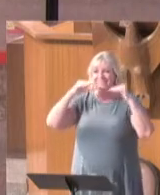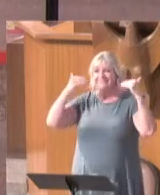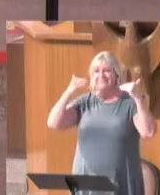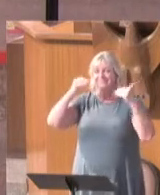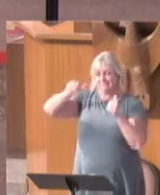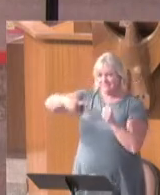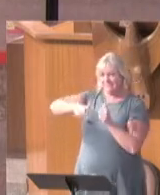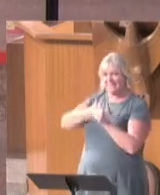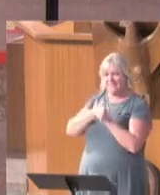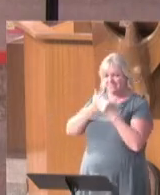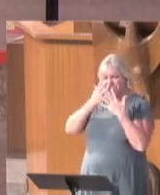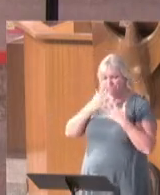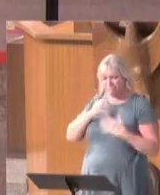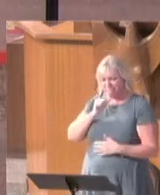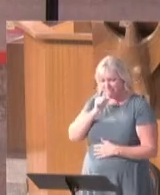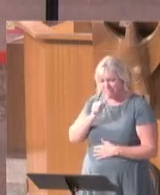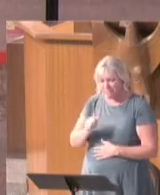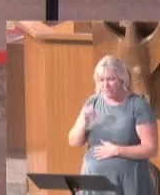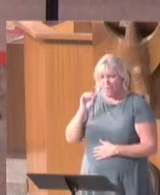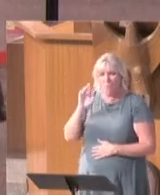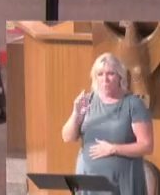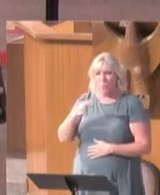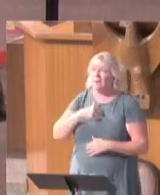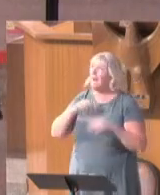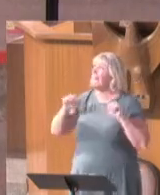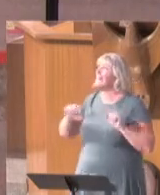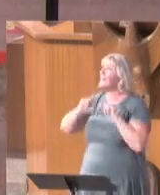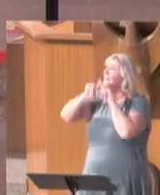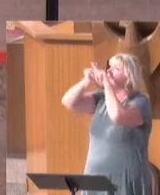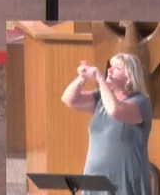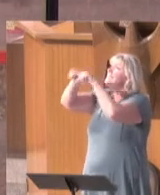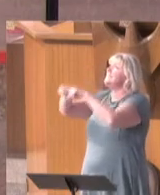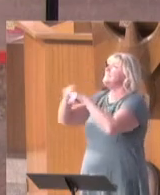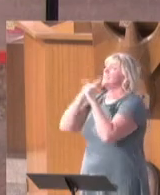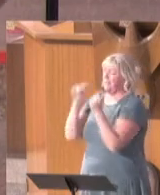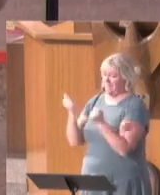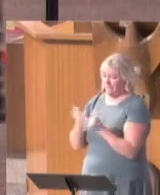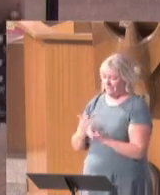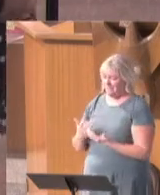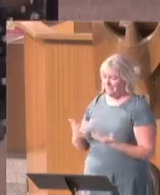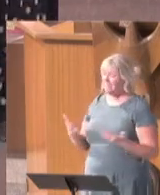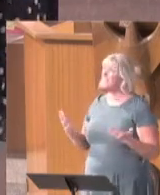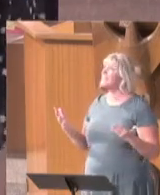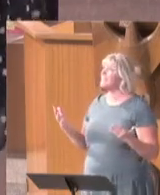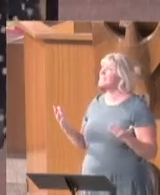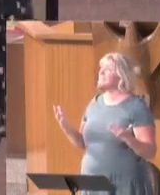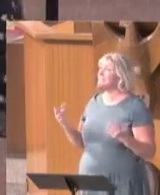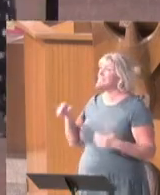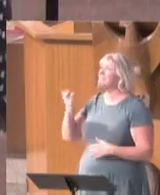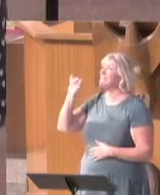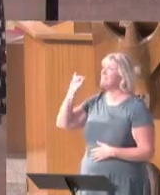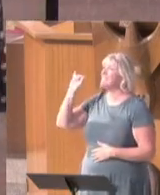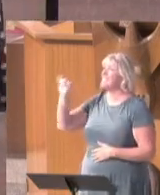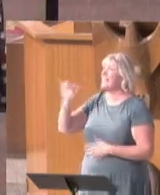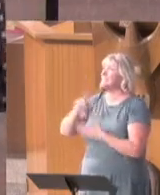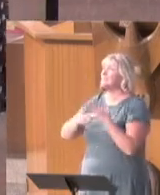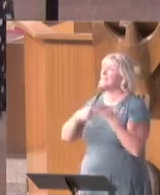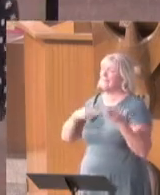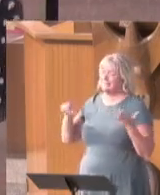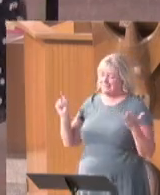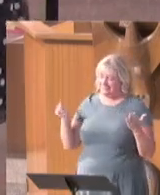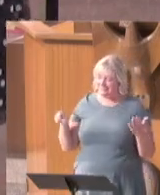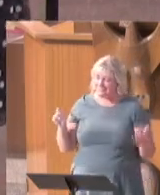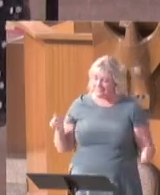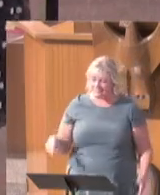always fine? Or can I lean on you for everything? The latter's what I